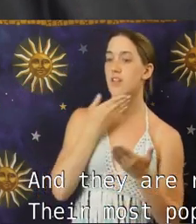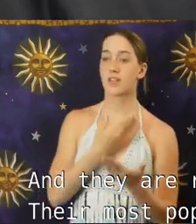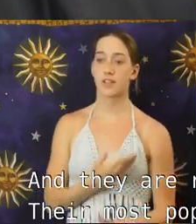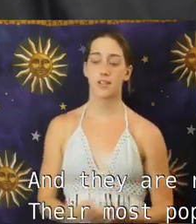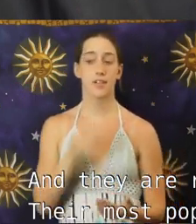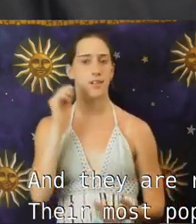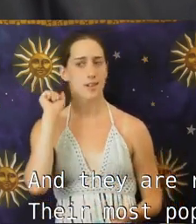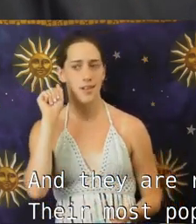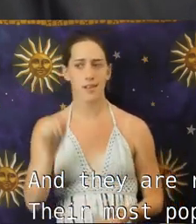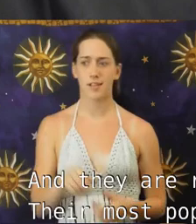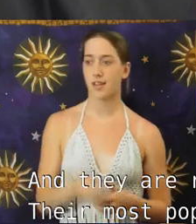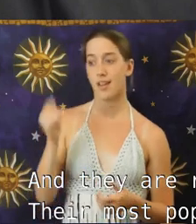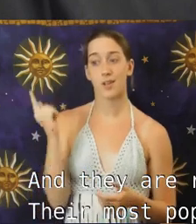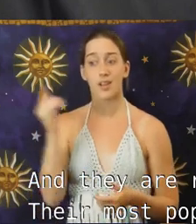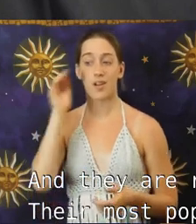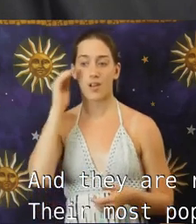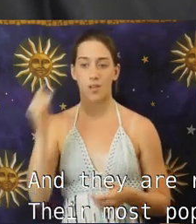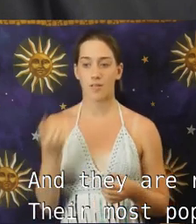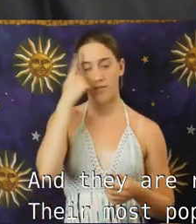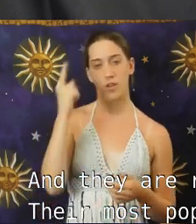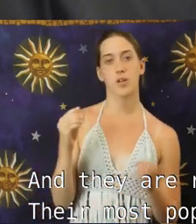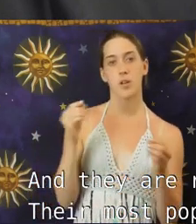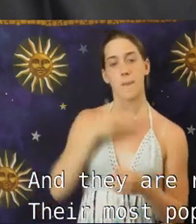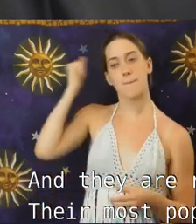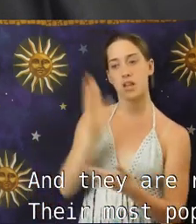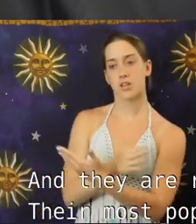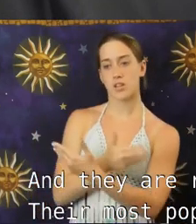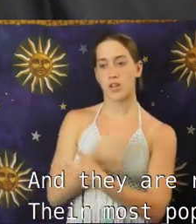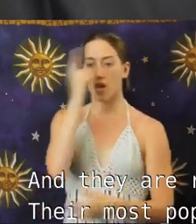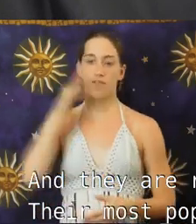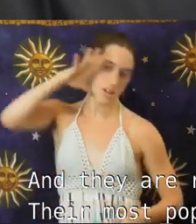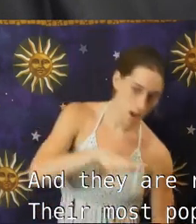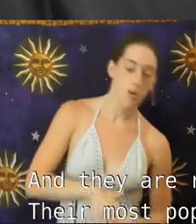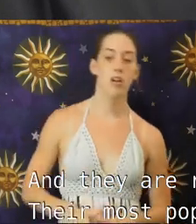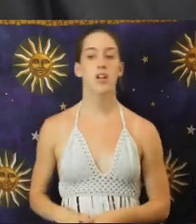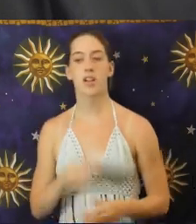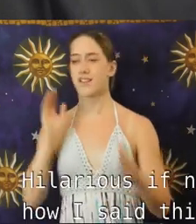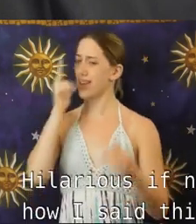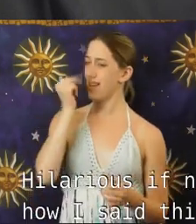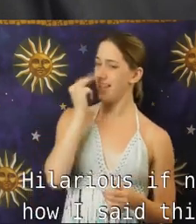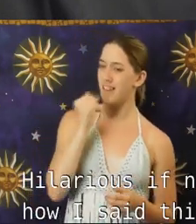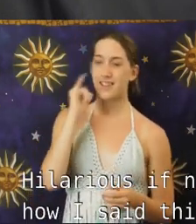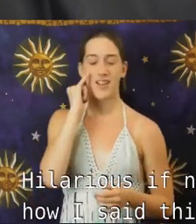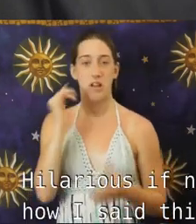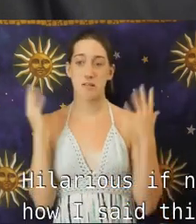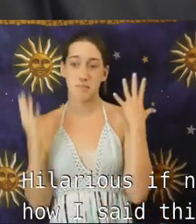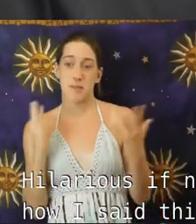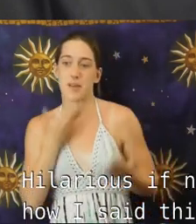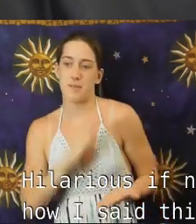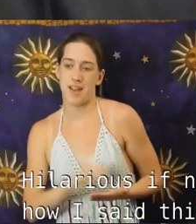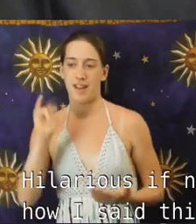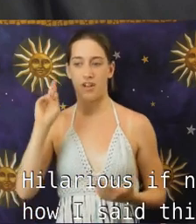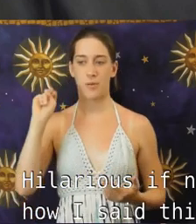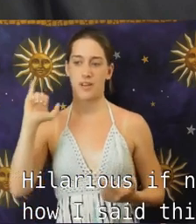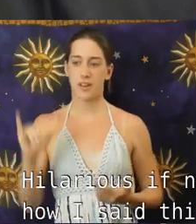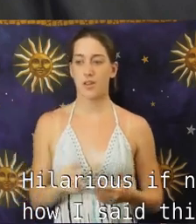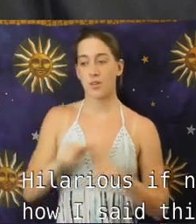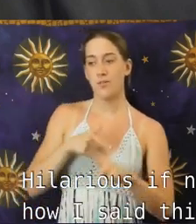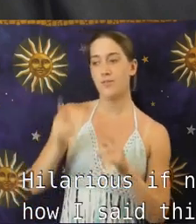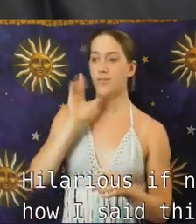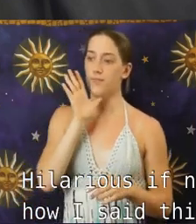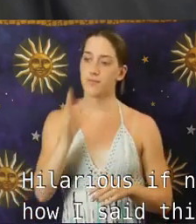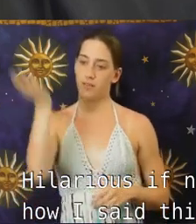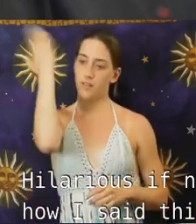Obviously, I only know them by their most popular song being Face Down, but a hilarious, if not kind of dark